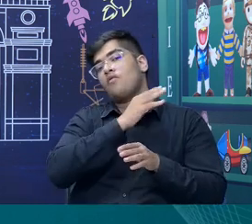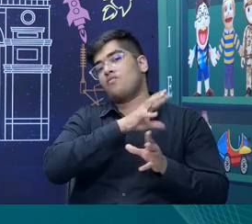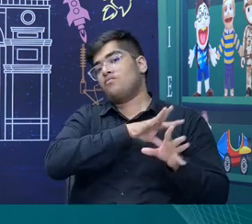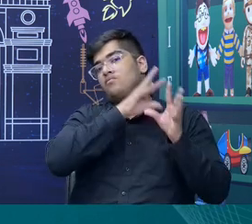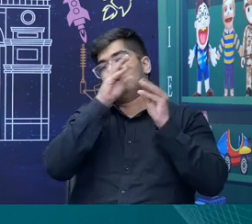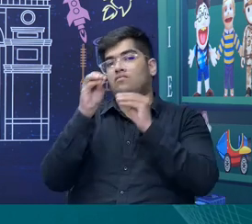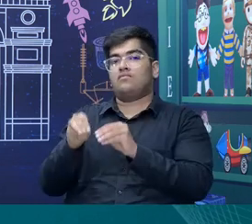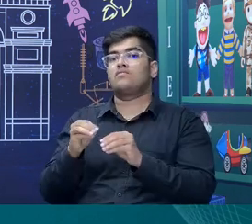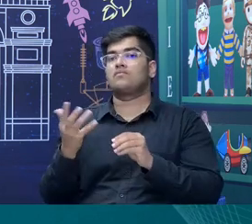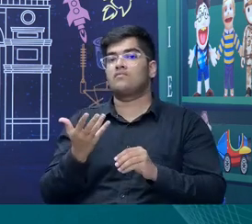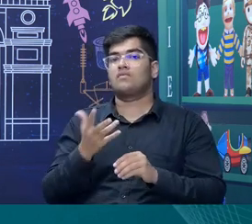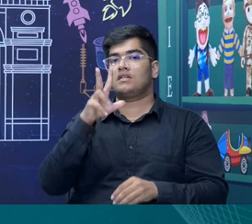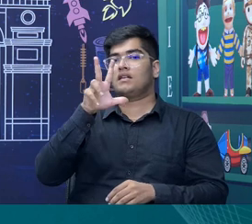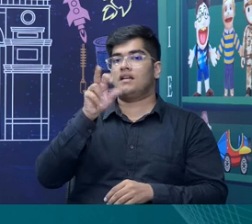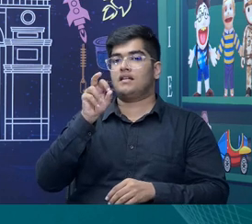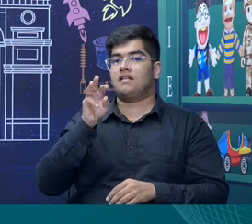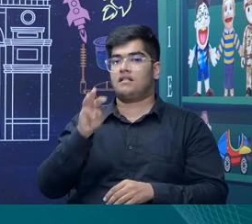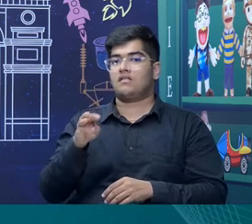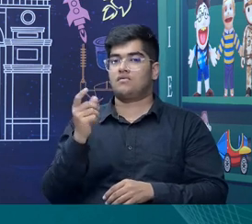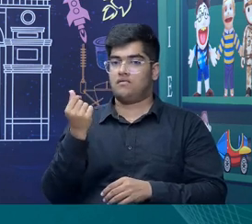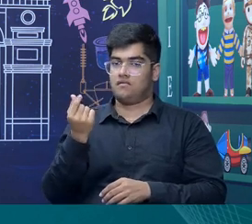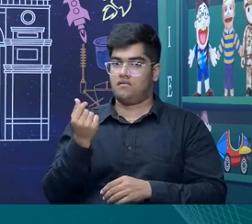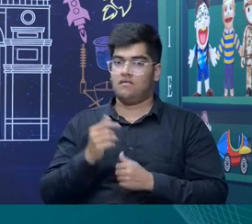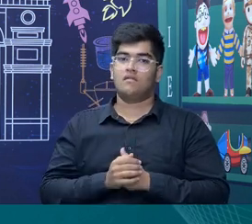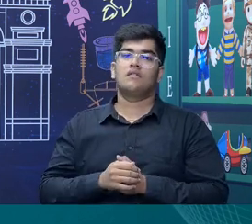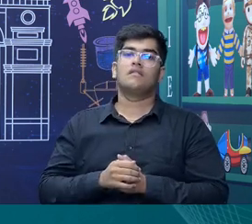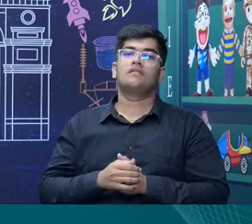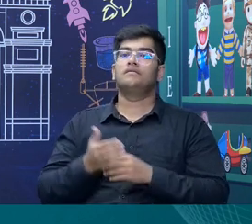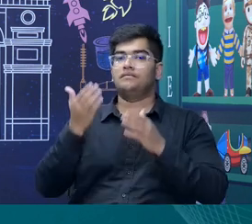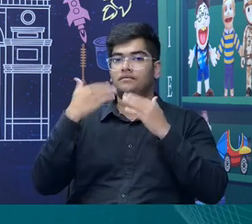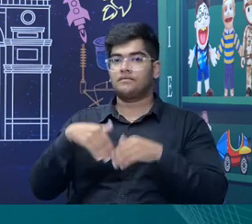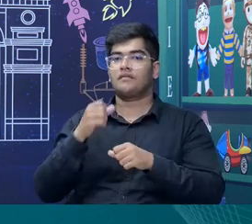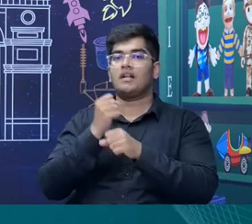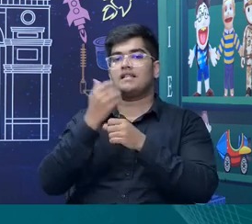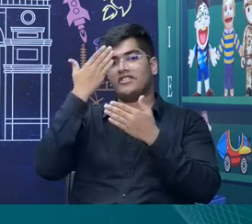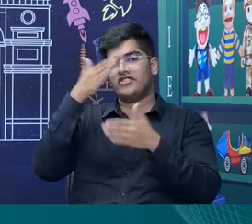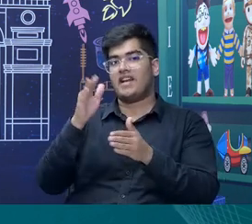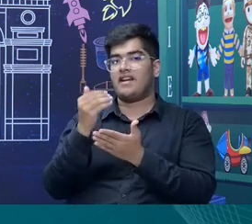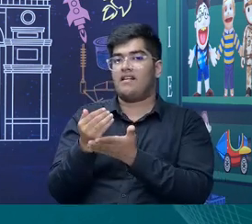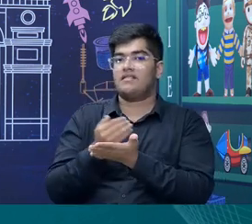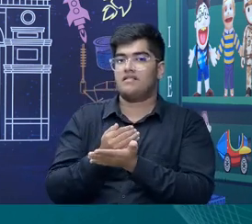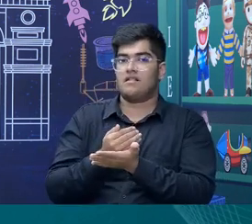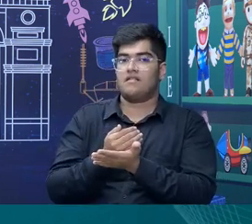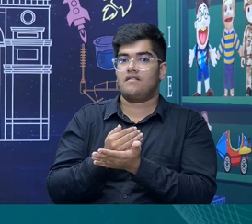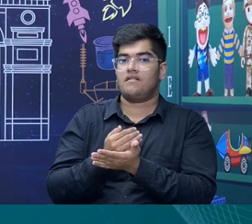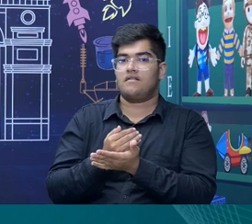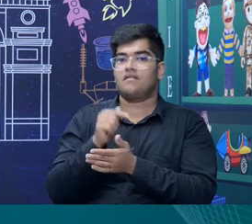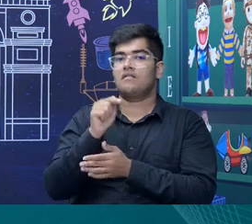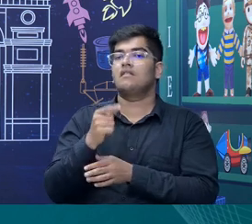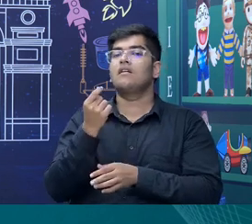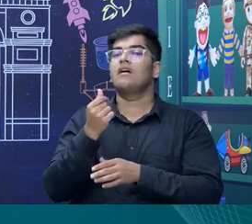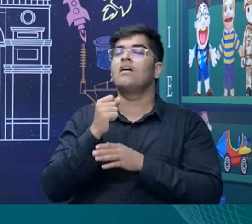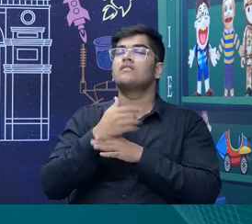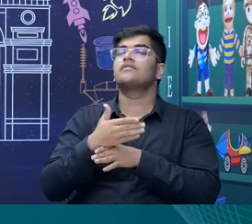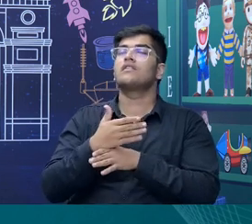Capital balance is eighty thousand and again his share of General Reserve his